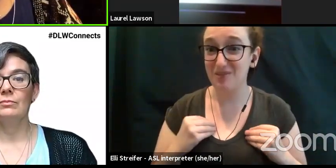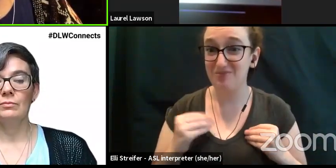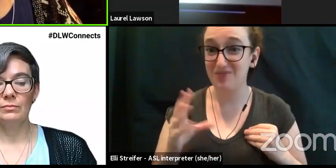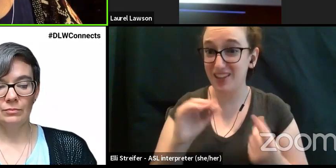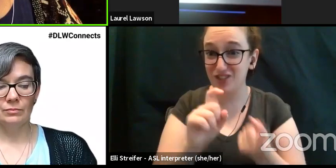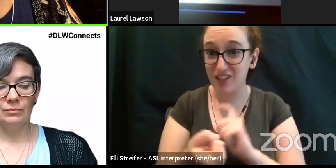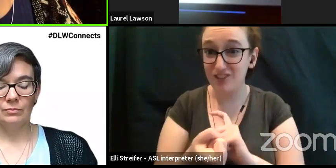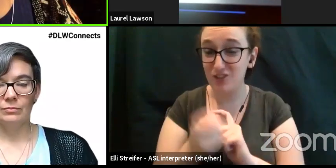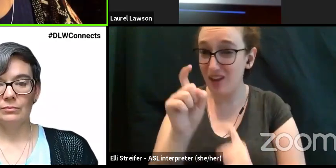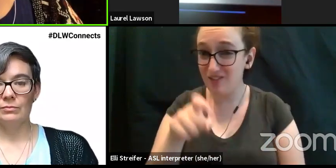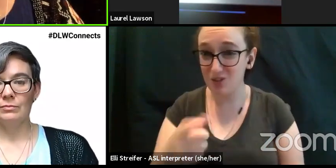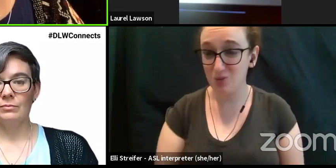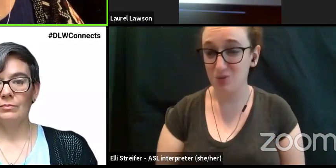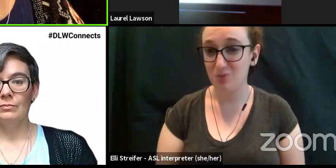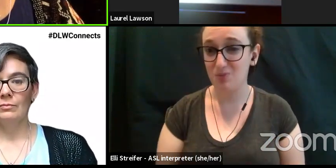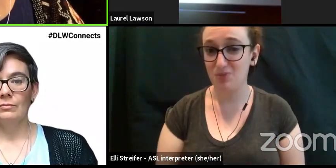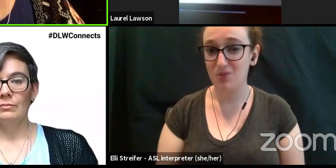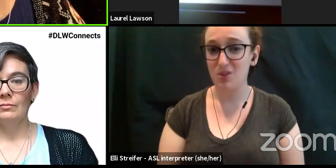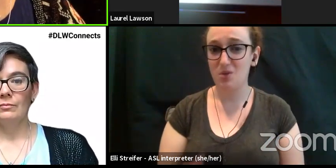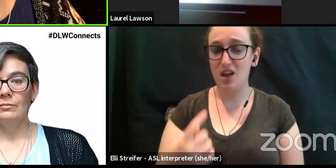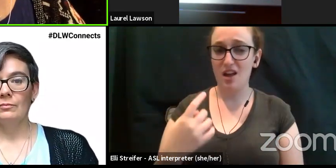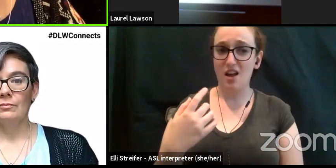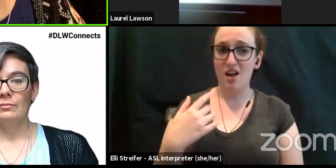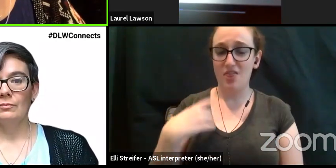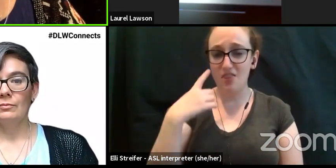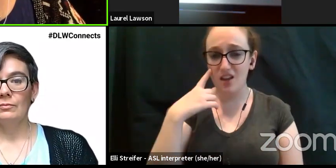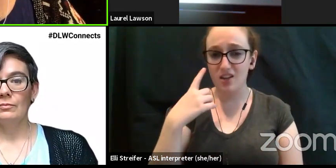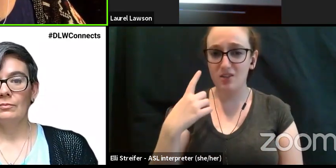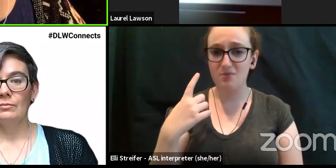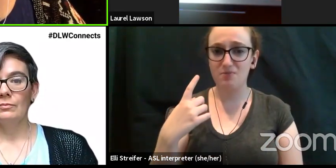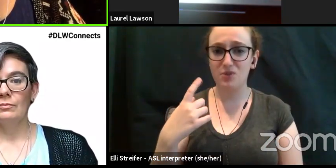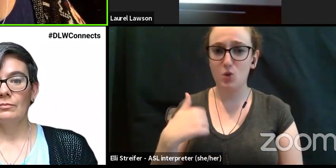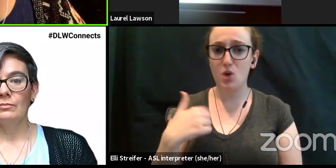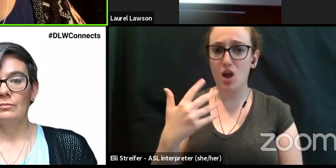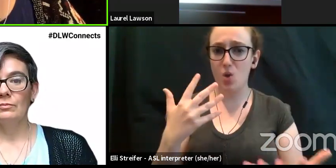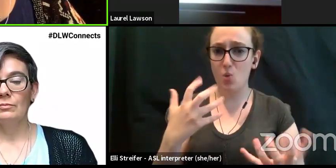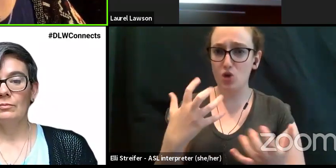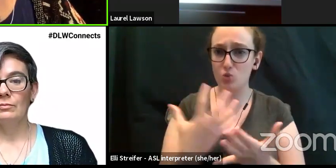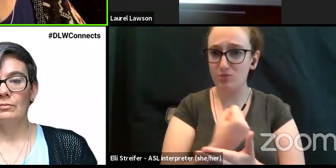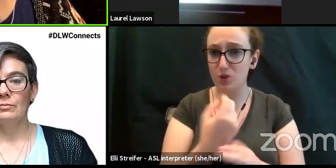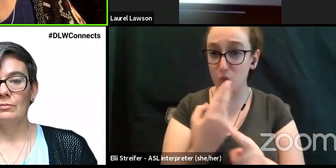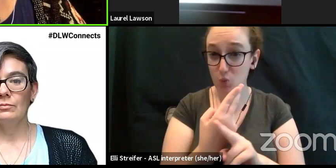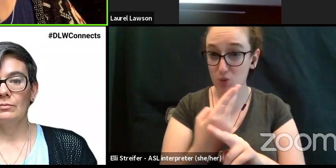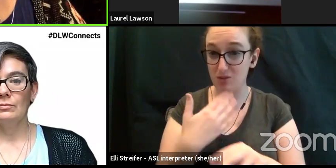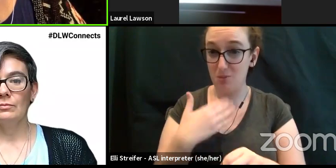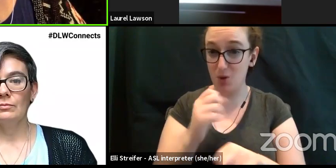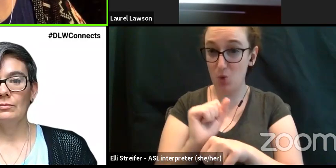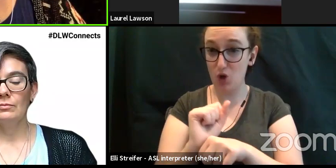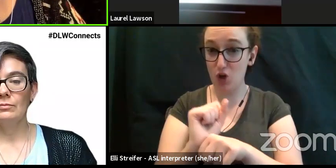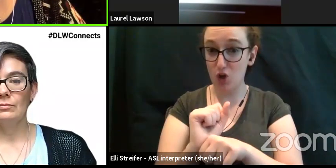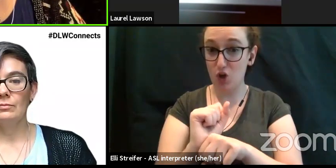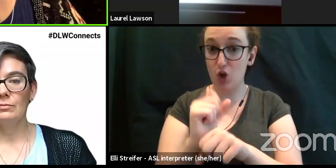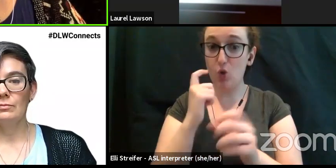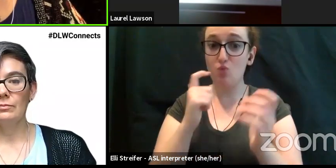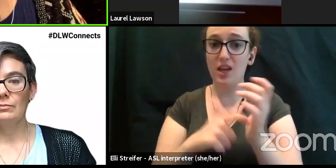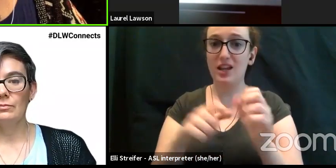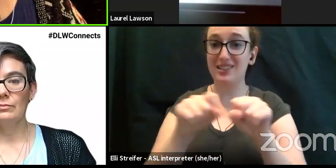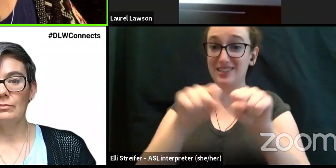so I guess I'm okay. Like what I'm looking forward to taking with me is recognizing that the systems that are